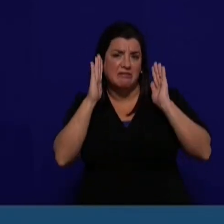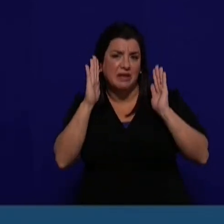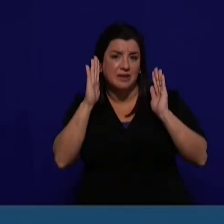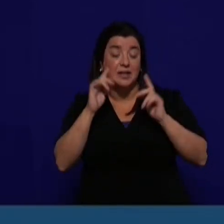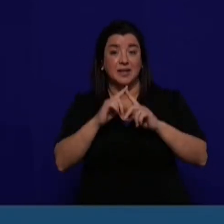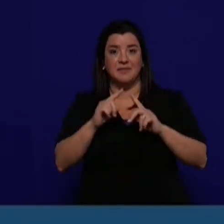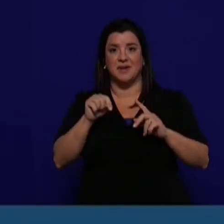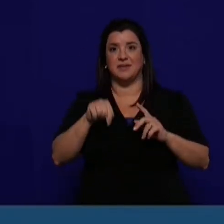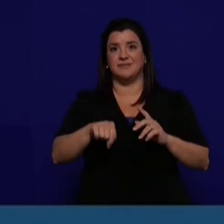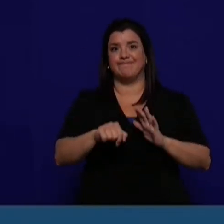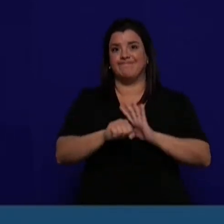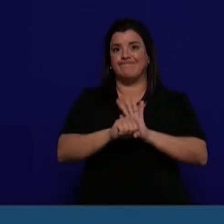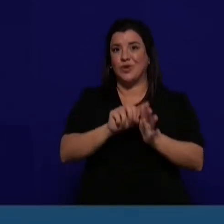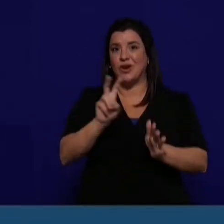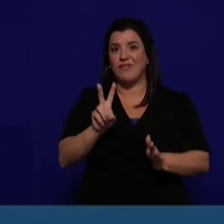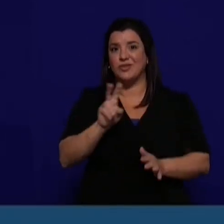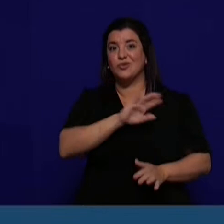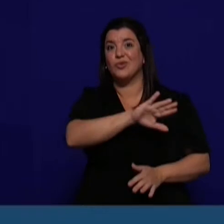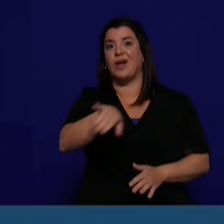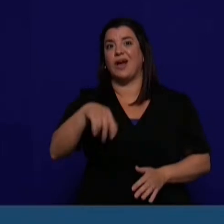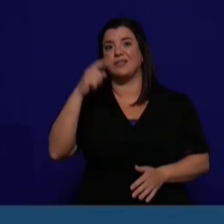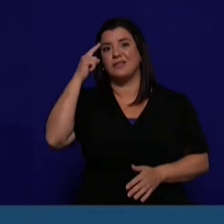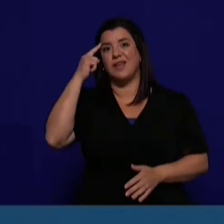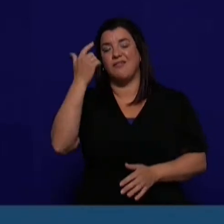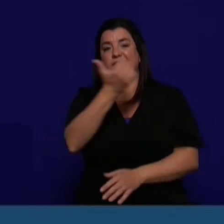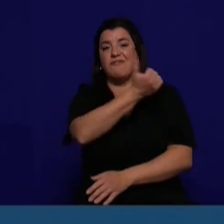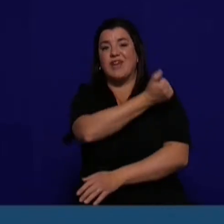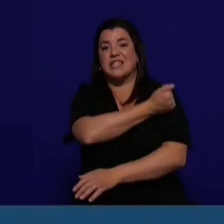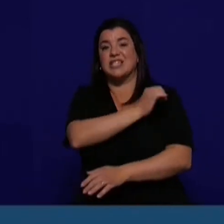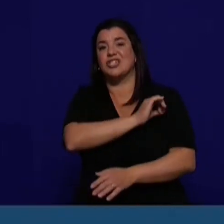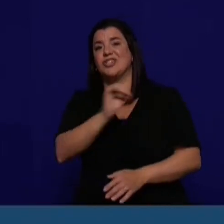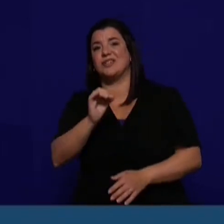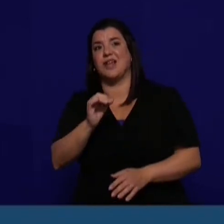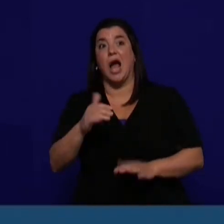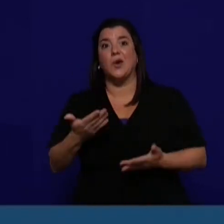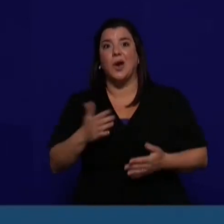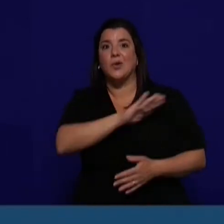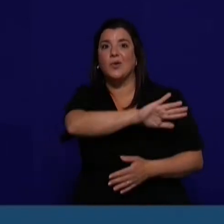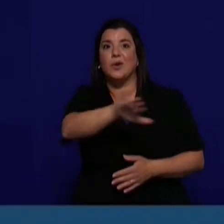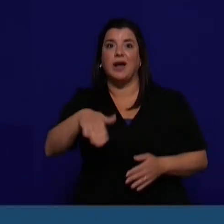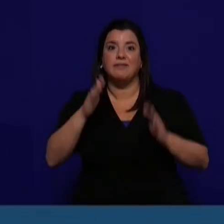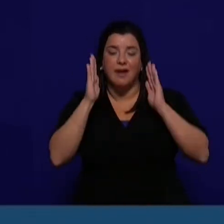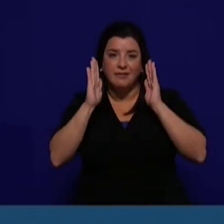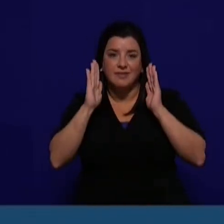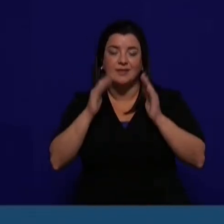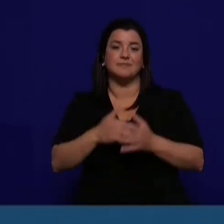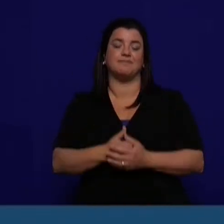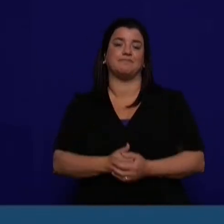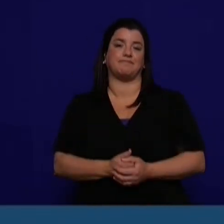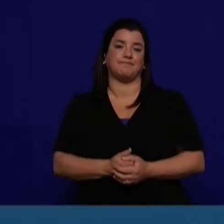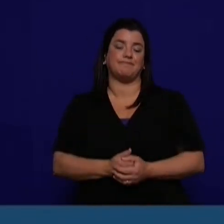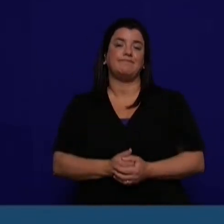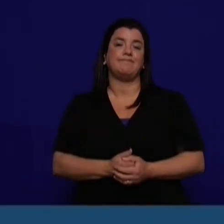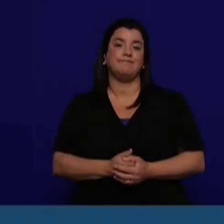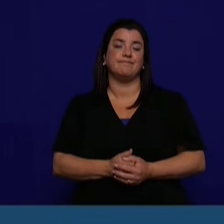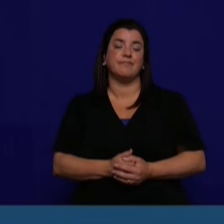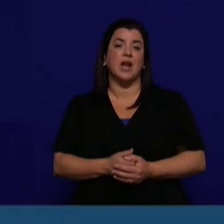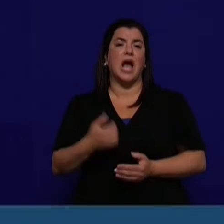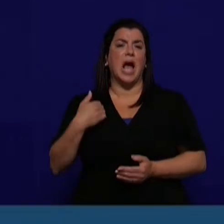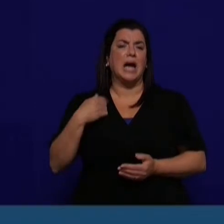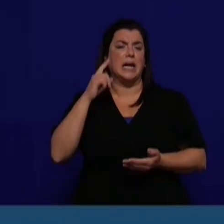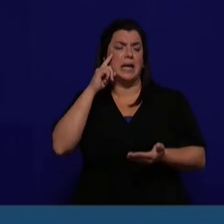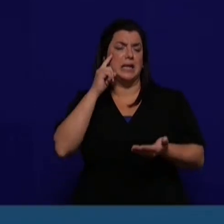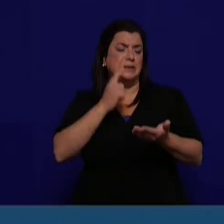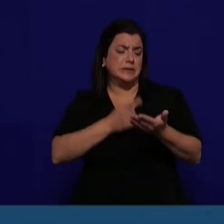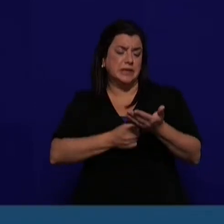mill-Medicines Authority ta' Malta, aħna rajna li kien hemm 119 reports li ta' side effects li